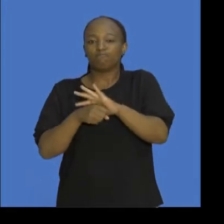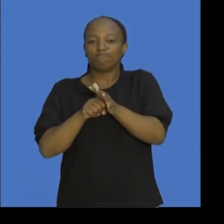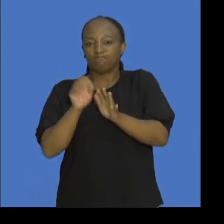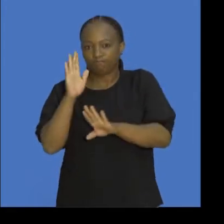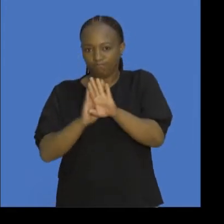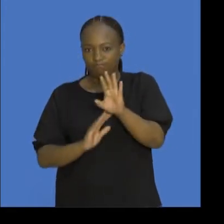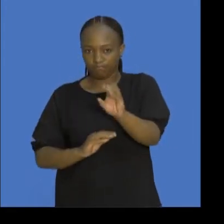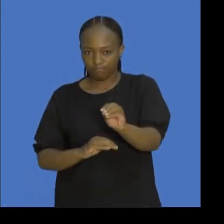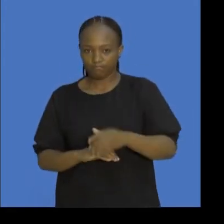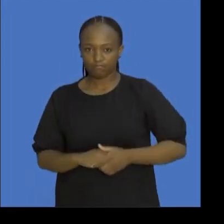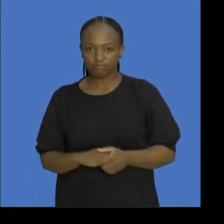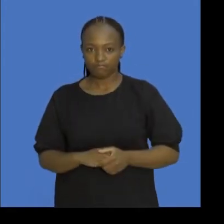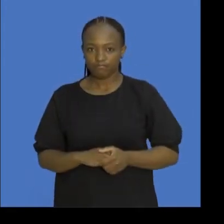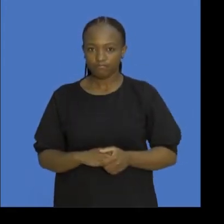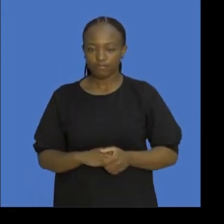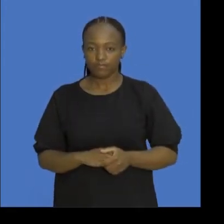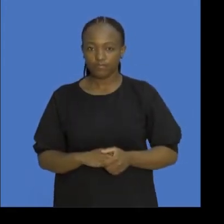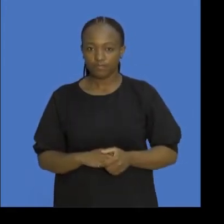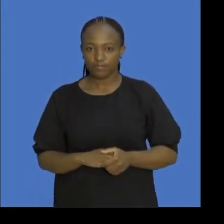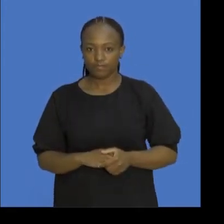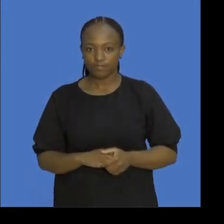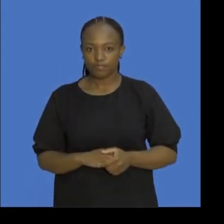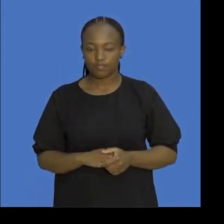Now, we're going to look at